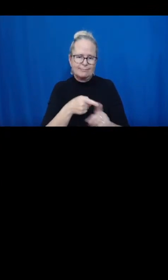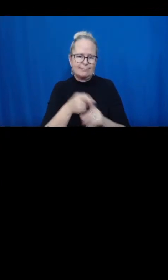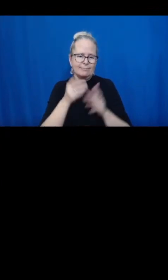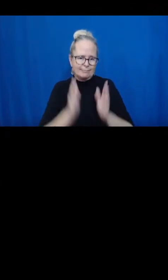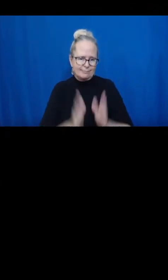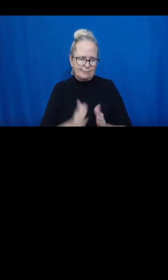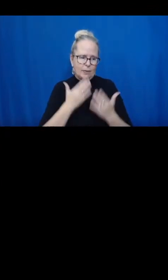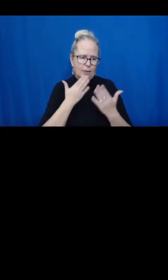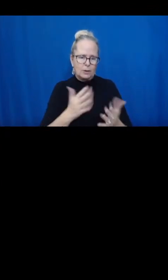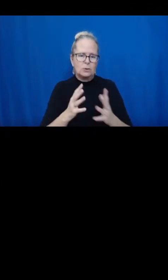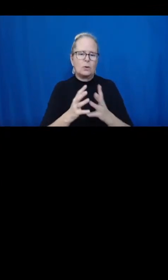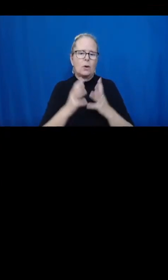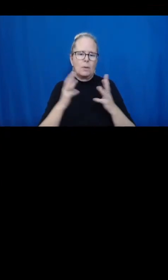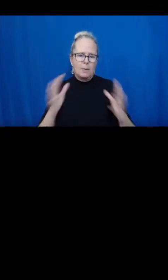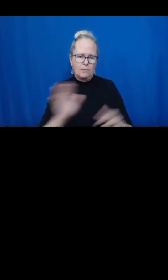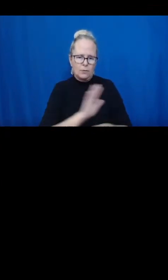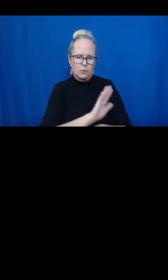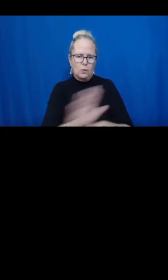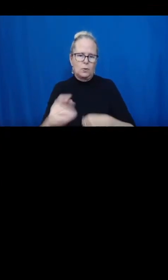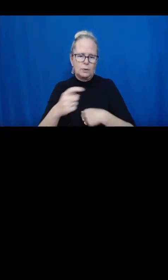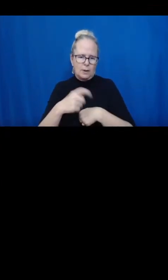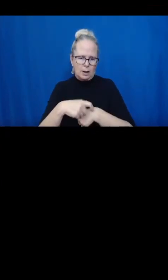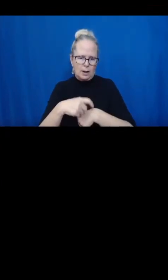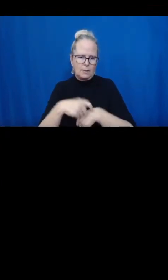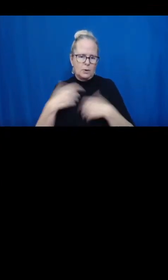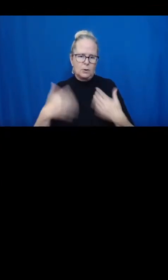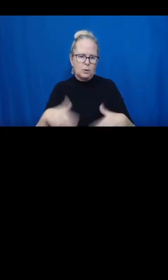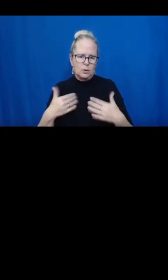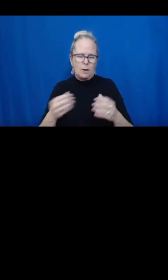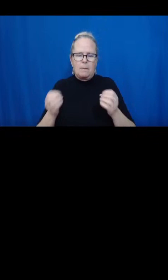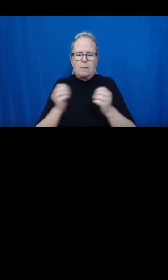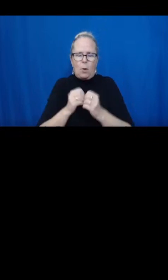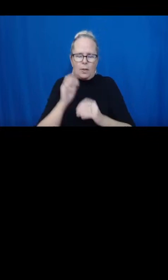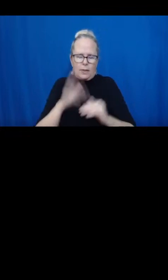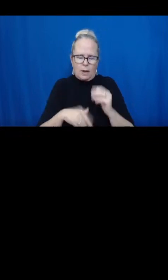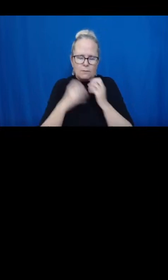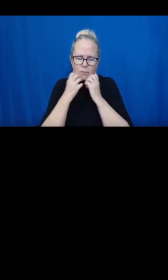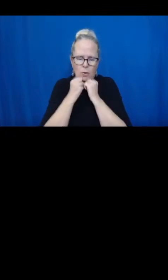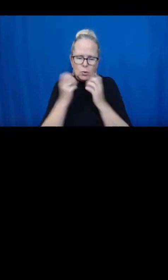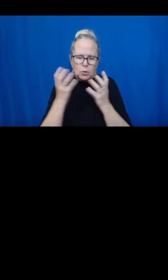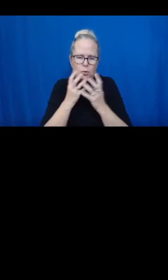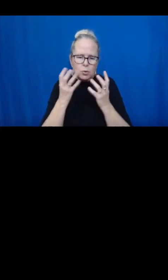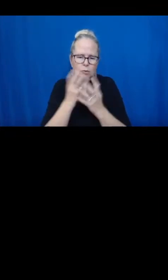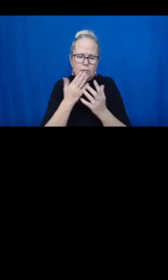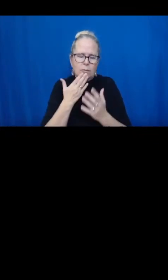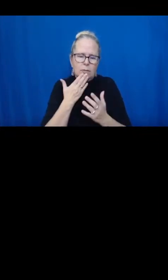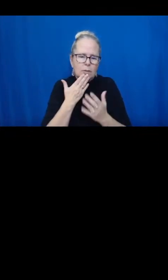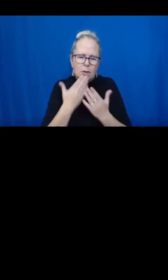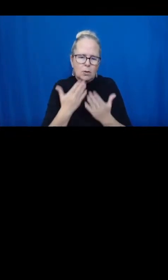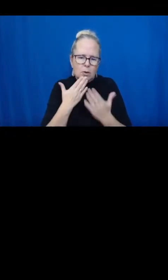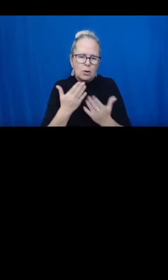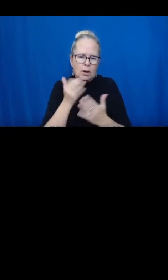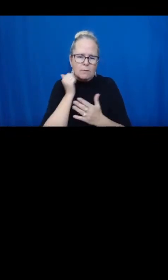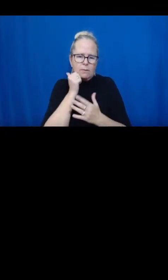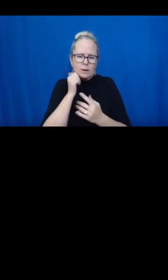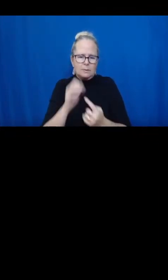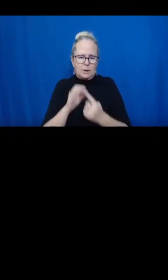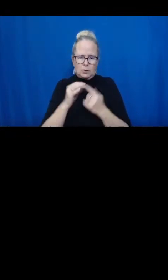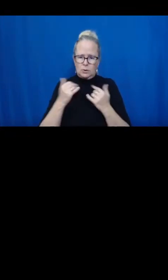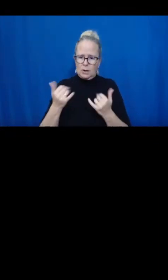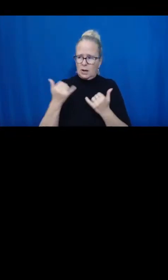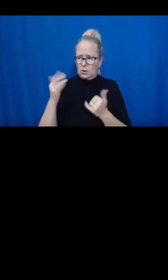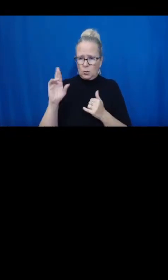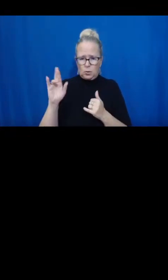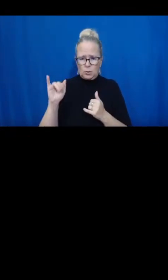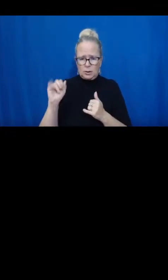in general are so high. So your willingness to be here and share with everyone watching at home,